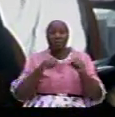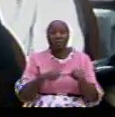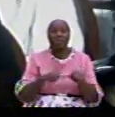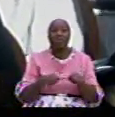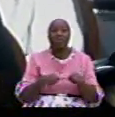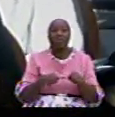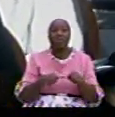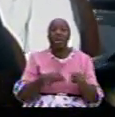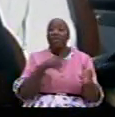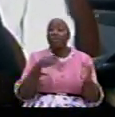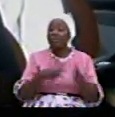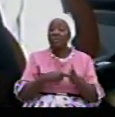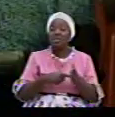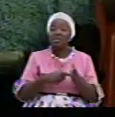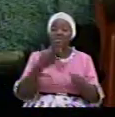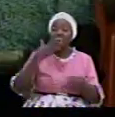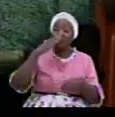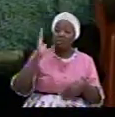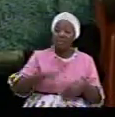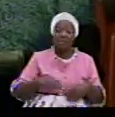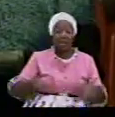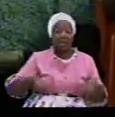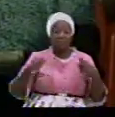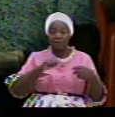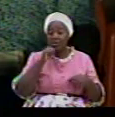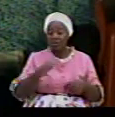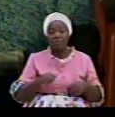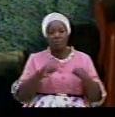bad life will not continue.